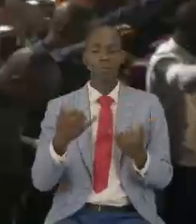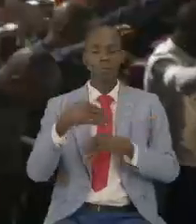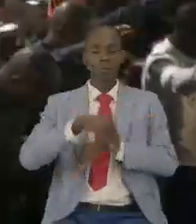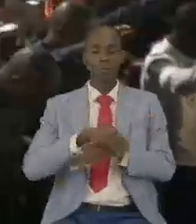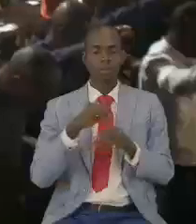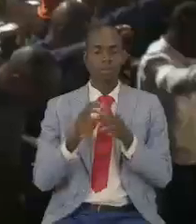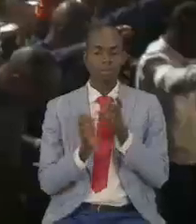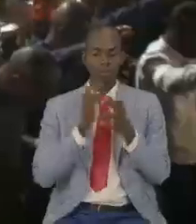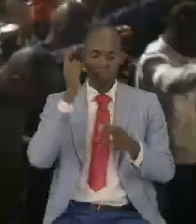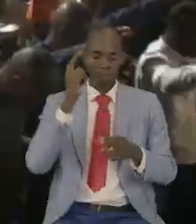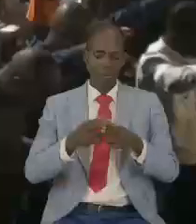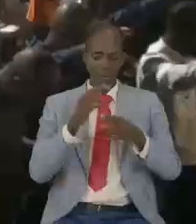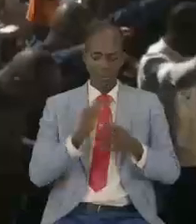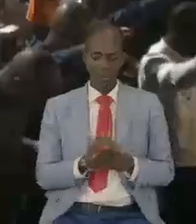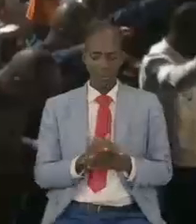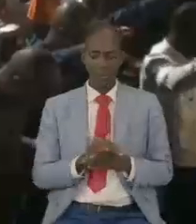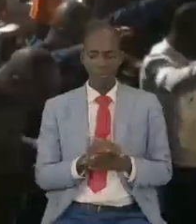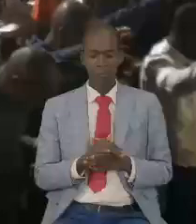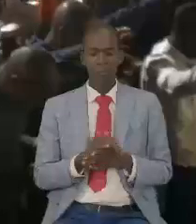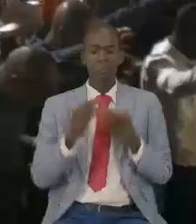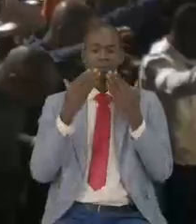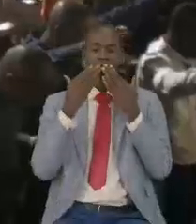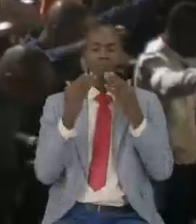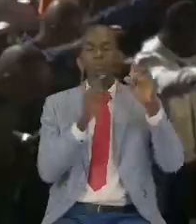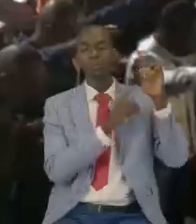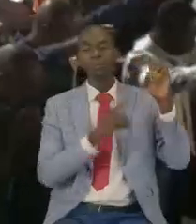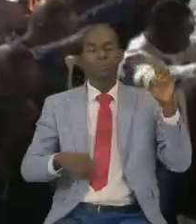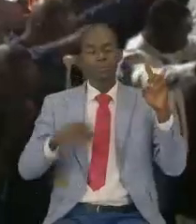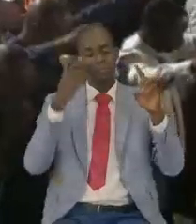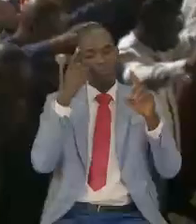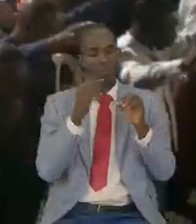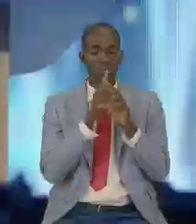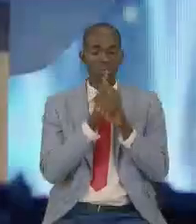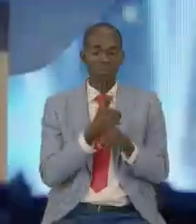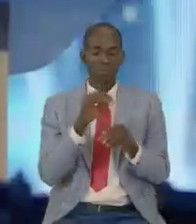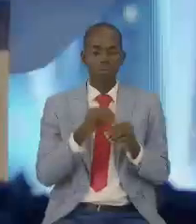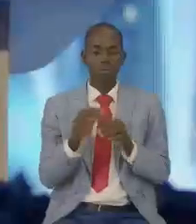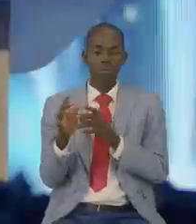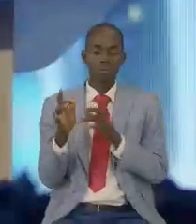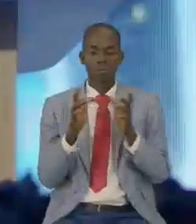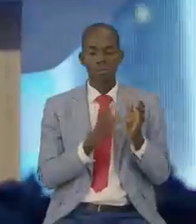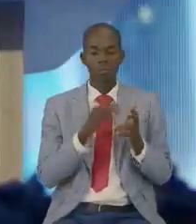you, Lord, for the answer. In Jesus' name we pray.